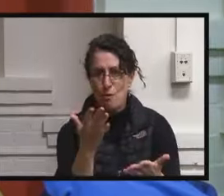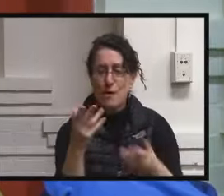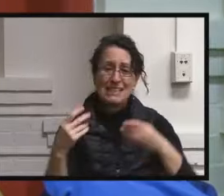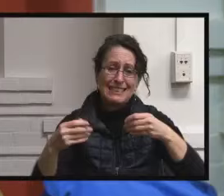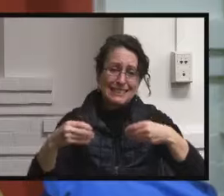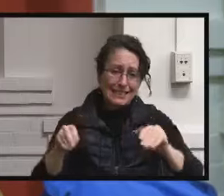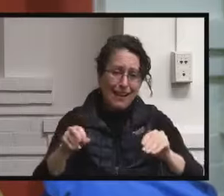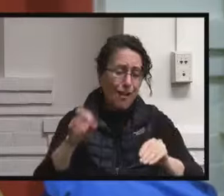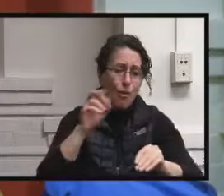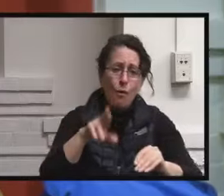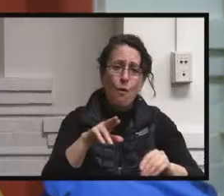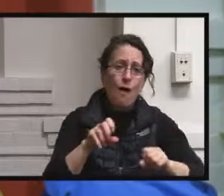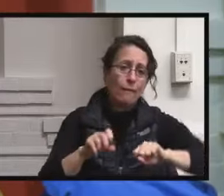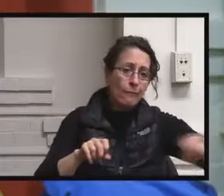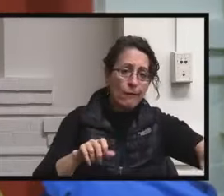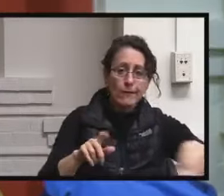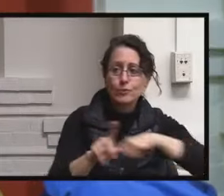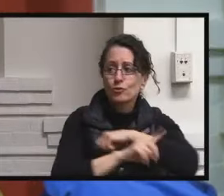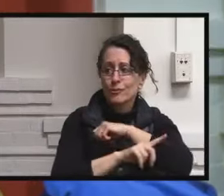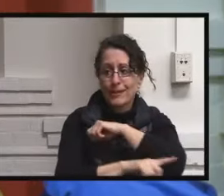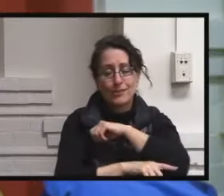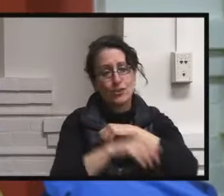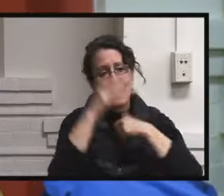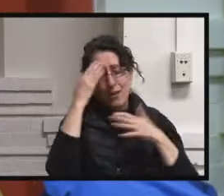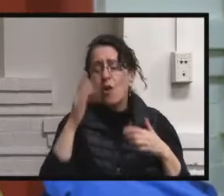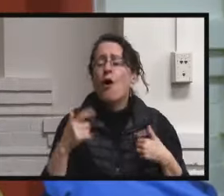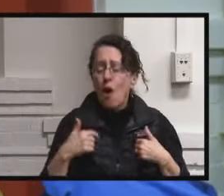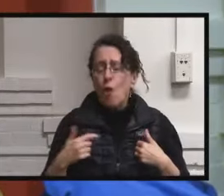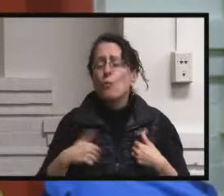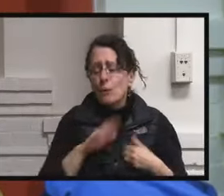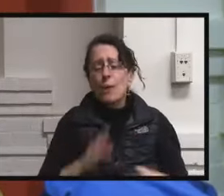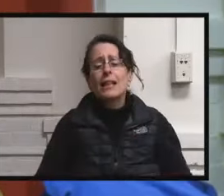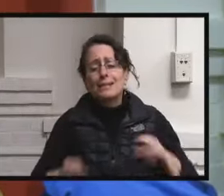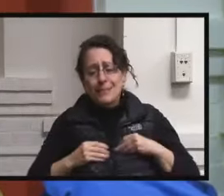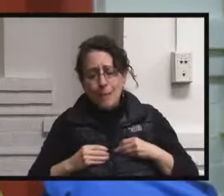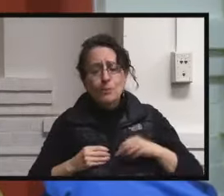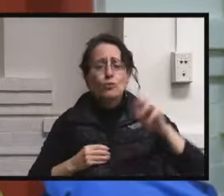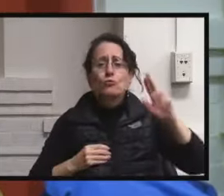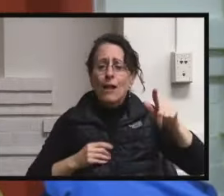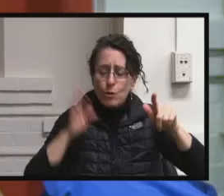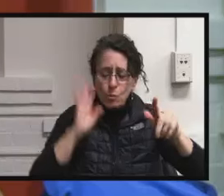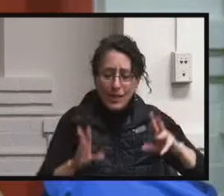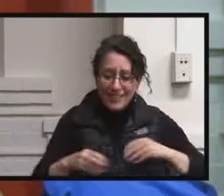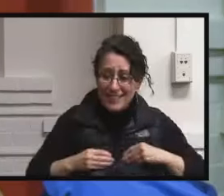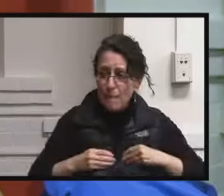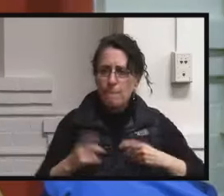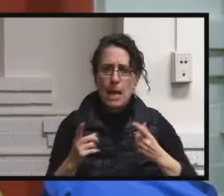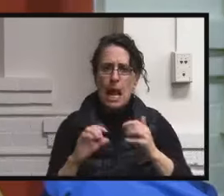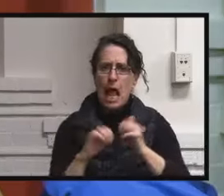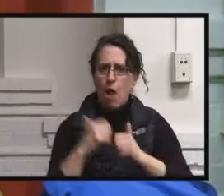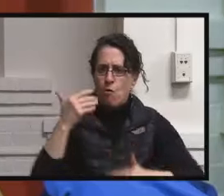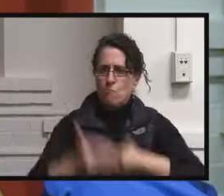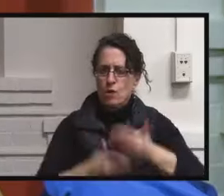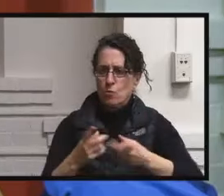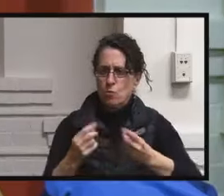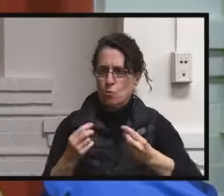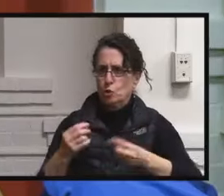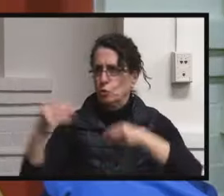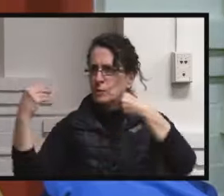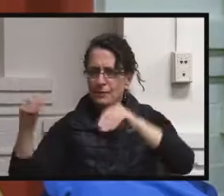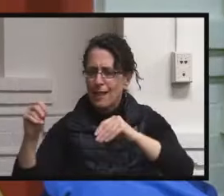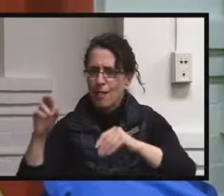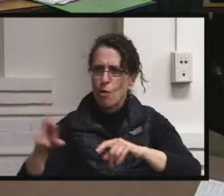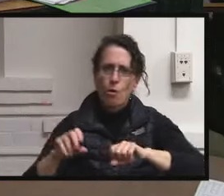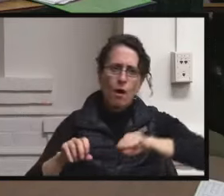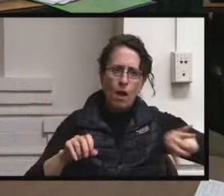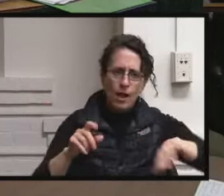or the Rutland MRF will be taking 3 through 7s. It's just a matter of what we do with them afterwards. And how much it costs us to do whatever